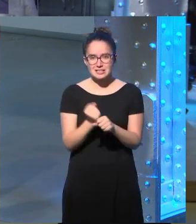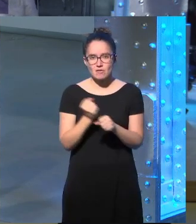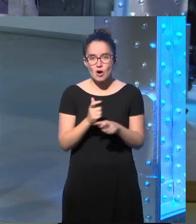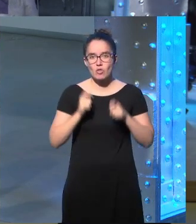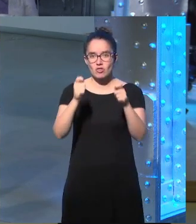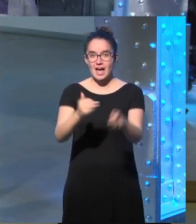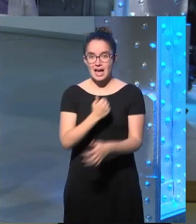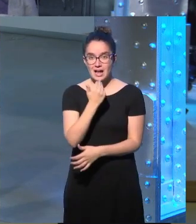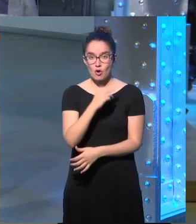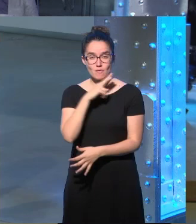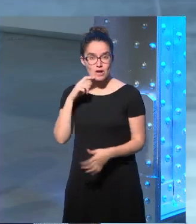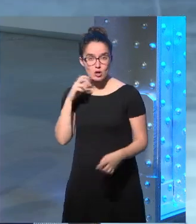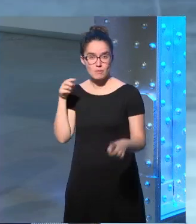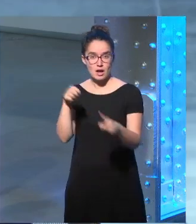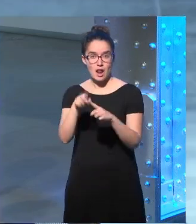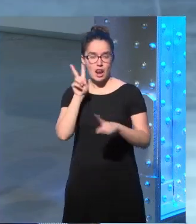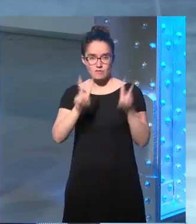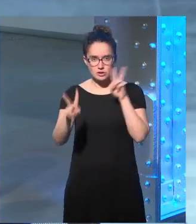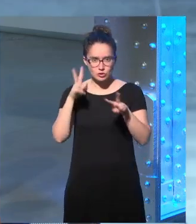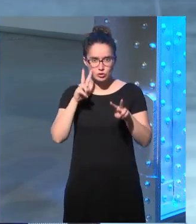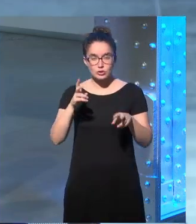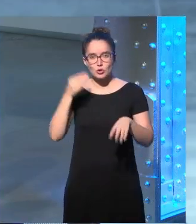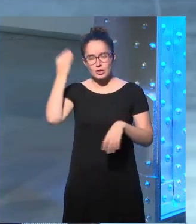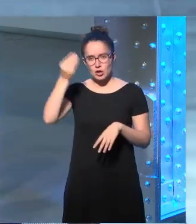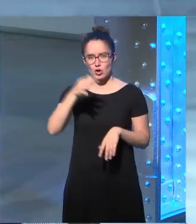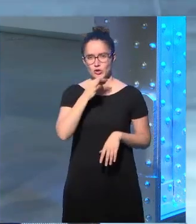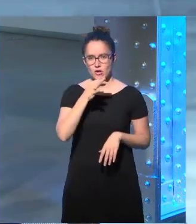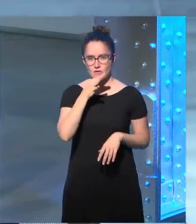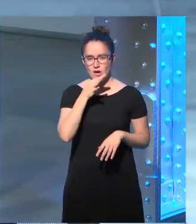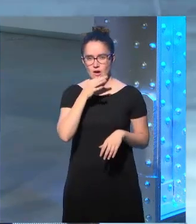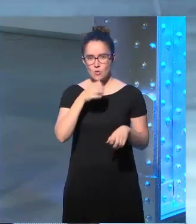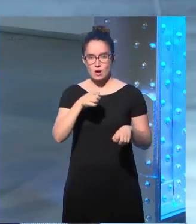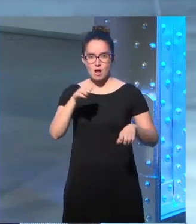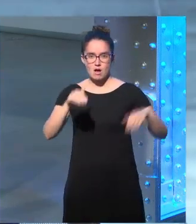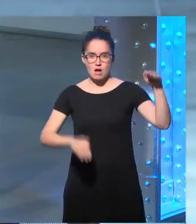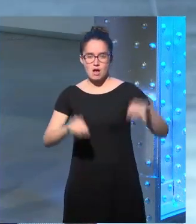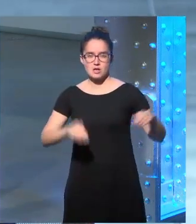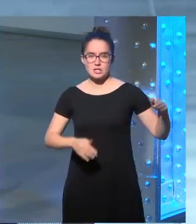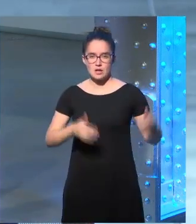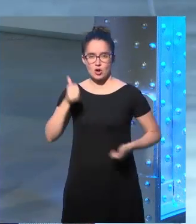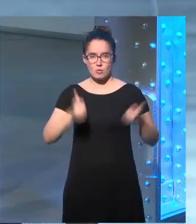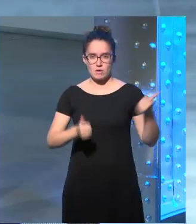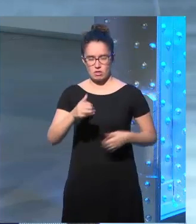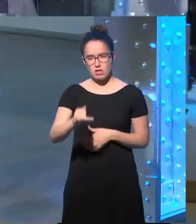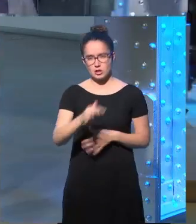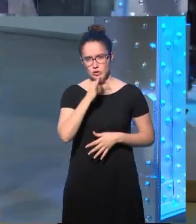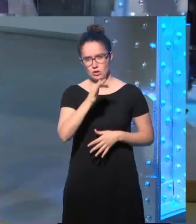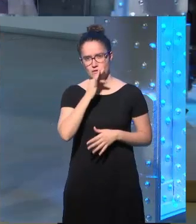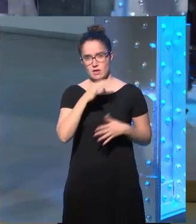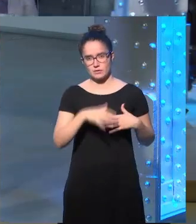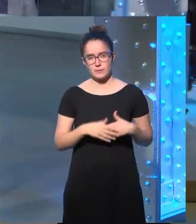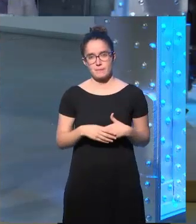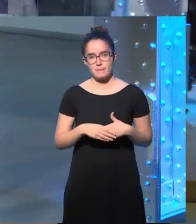to? How my work is adding value to that vision. And I think that we still have a skills gap in this